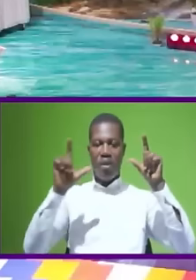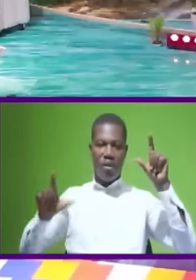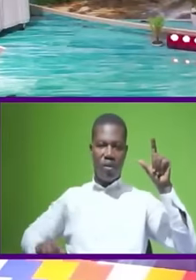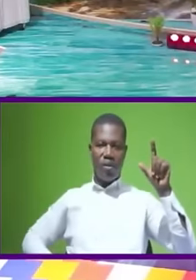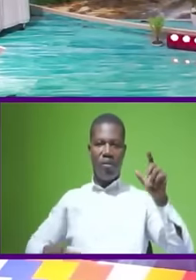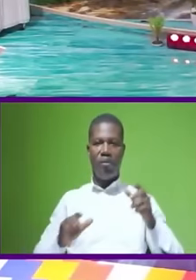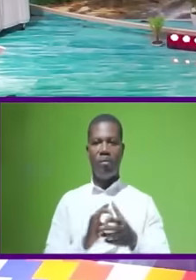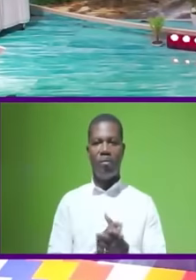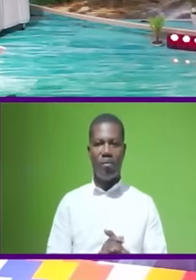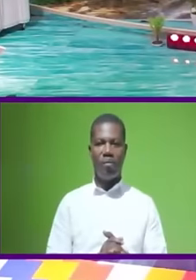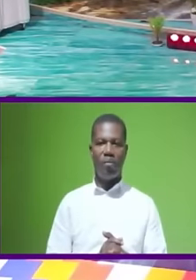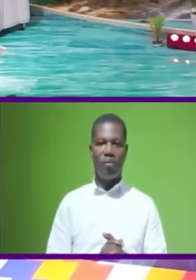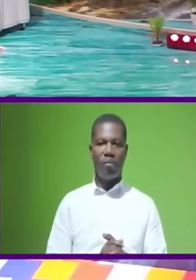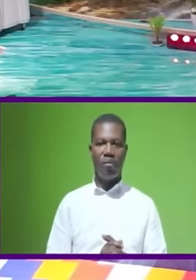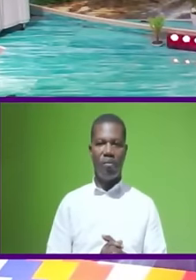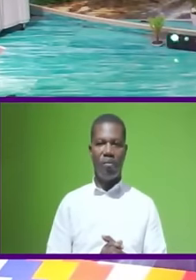Hallelujah.